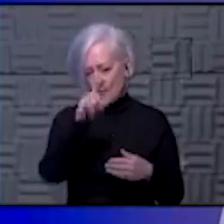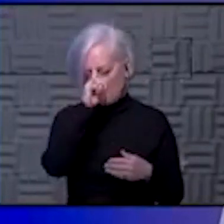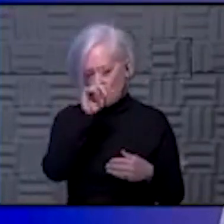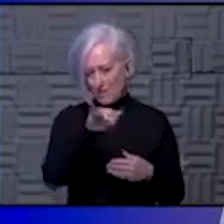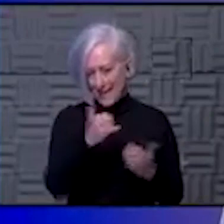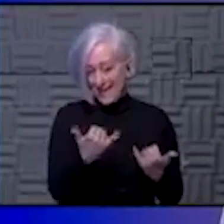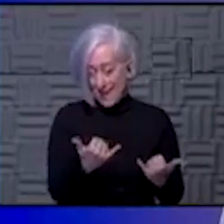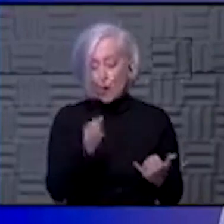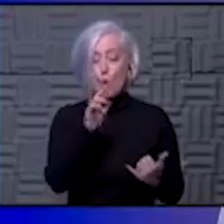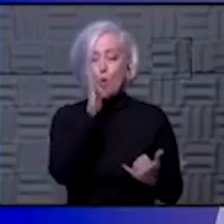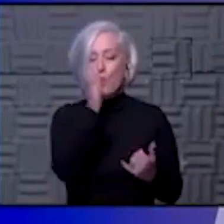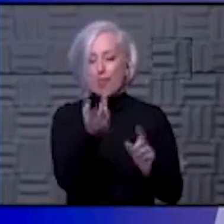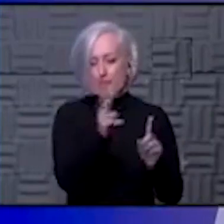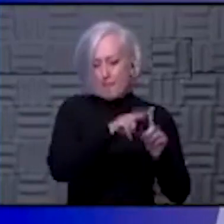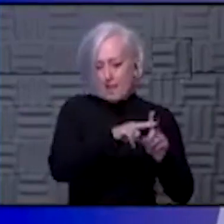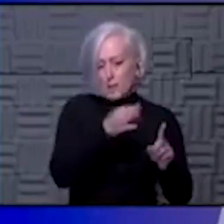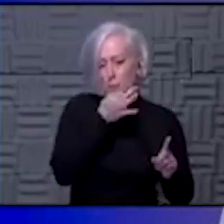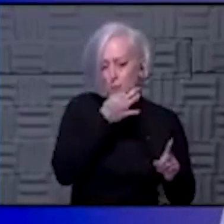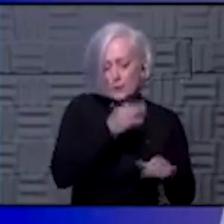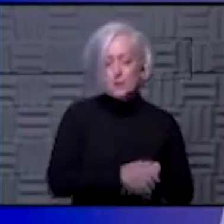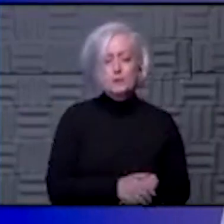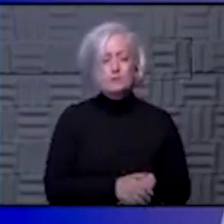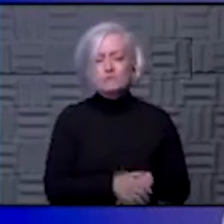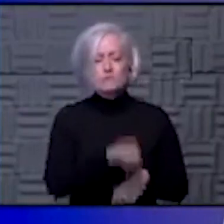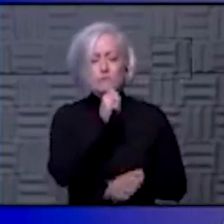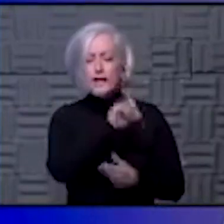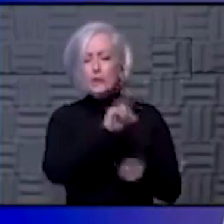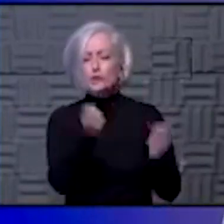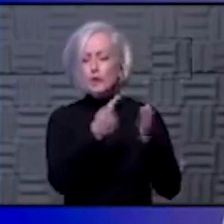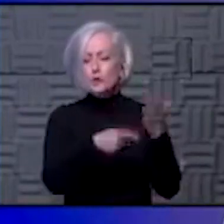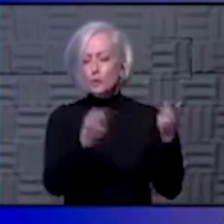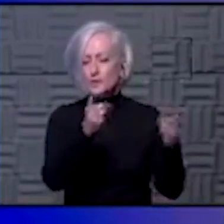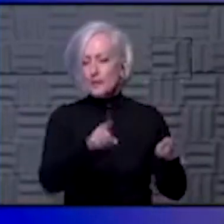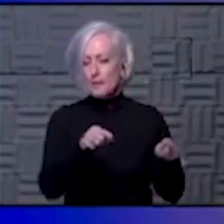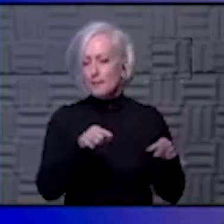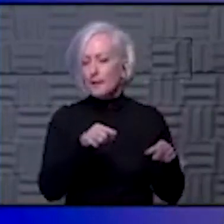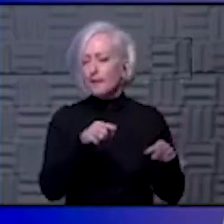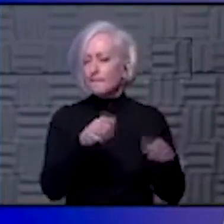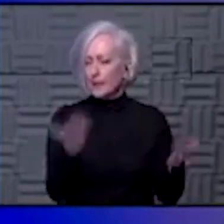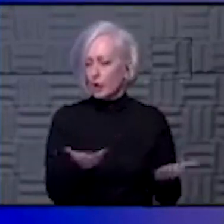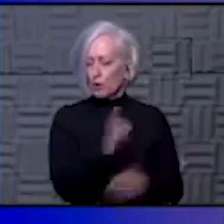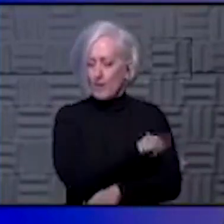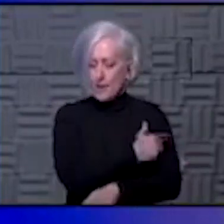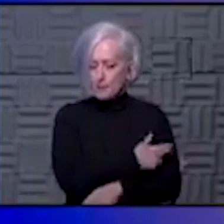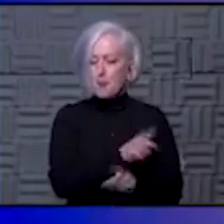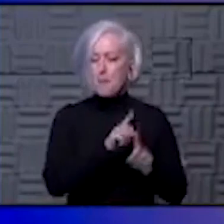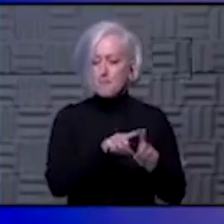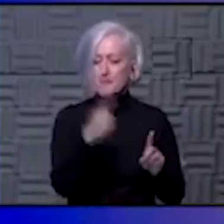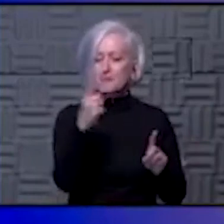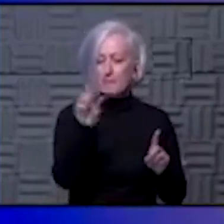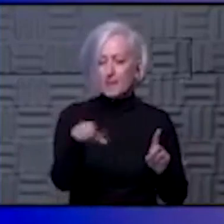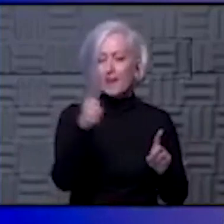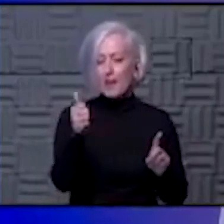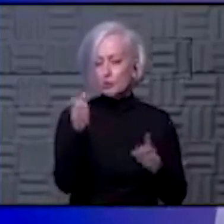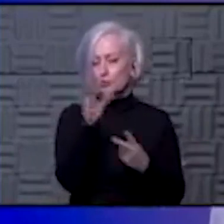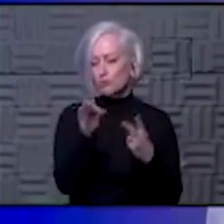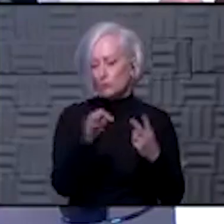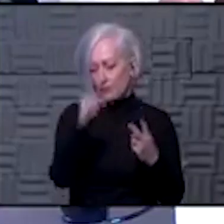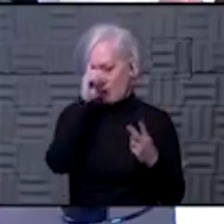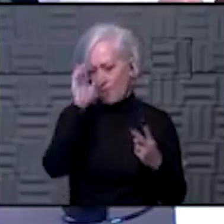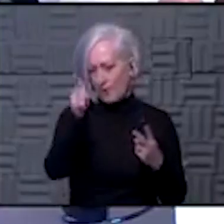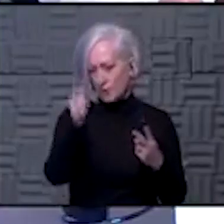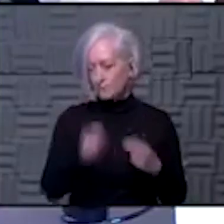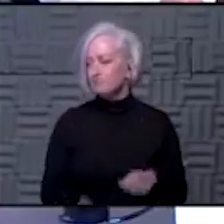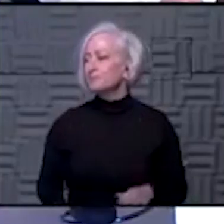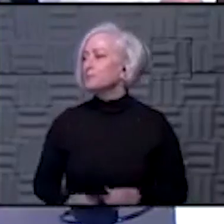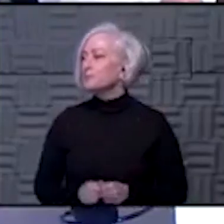for. It's not going to change anything we're doing right now in the hospital, but it is one other thing we can move to. So. All right.